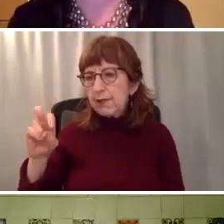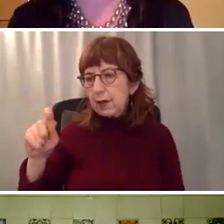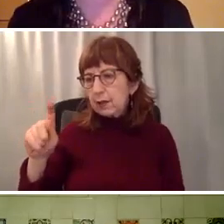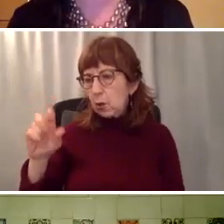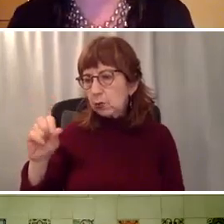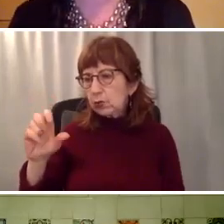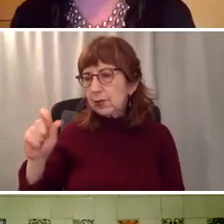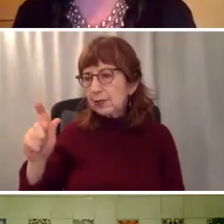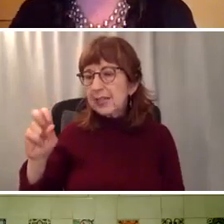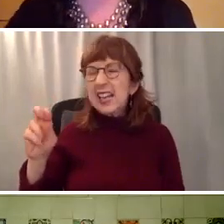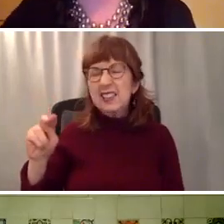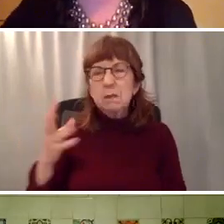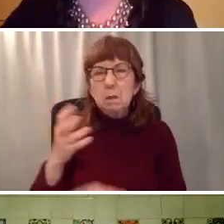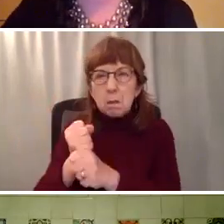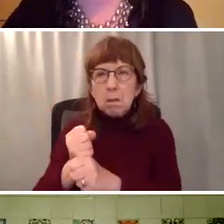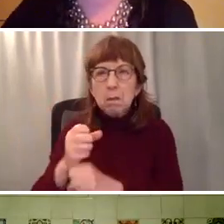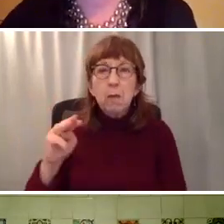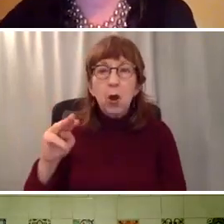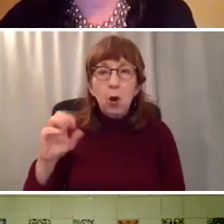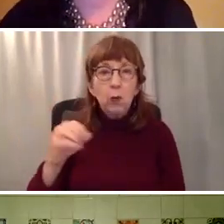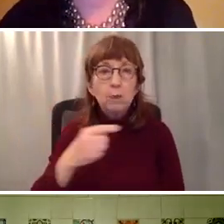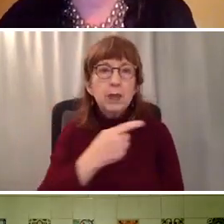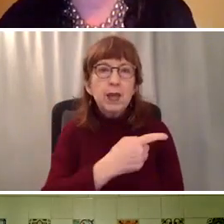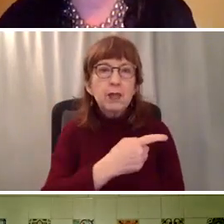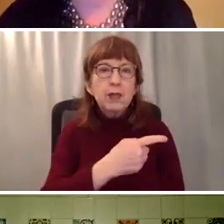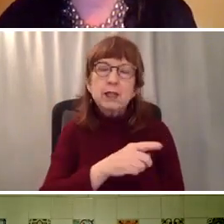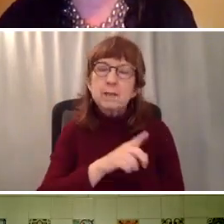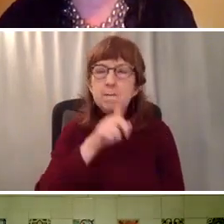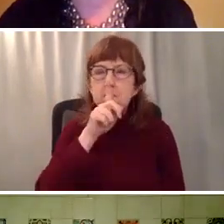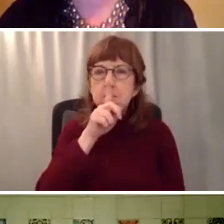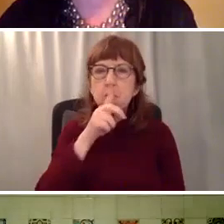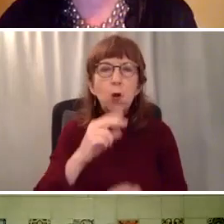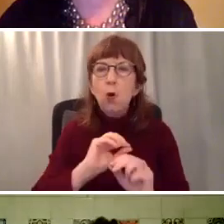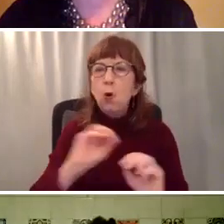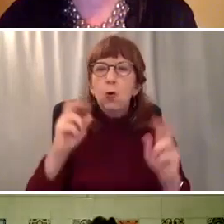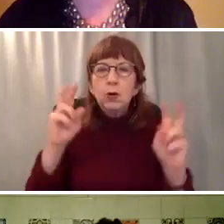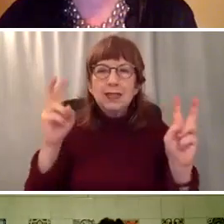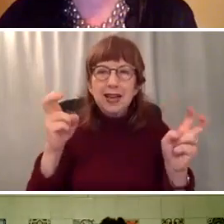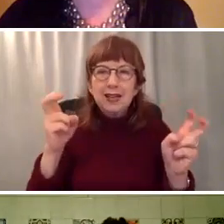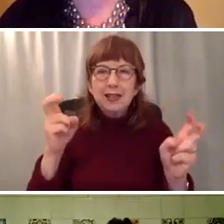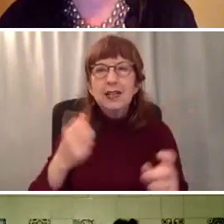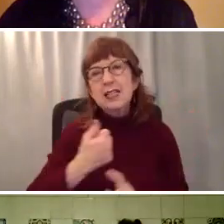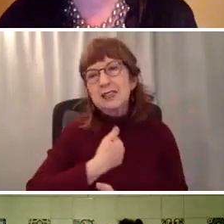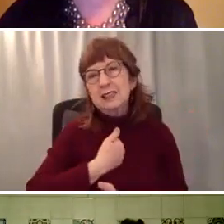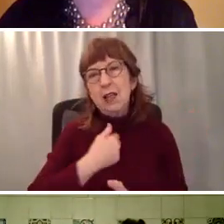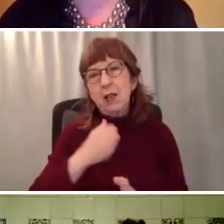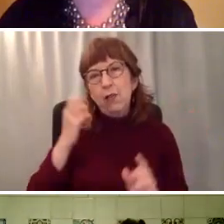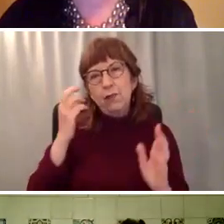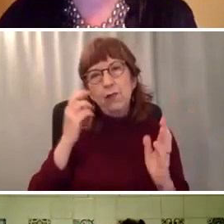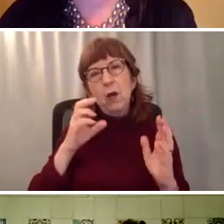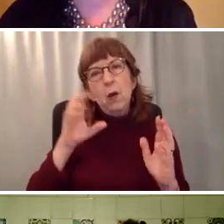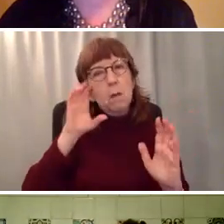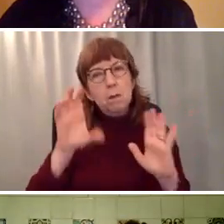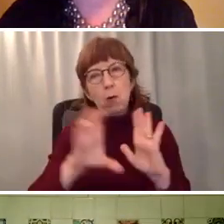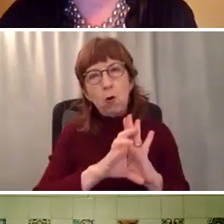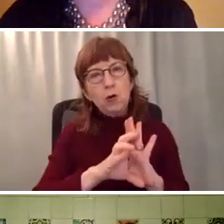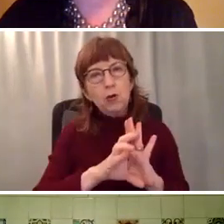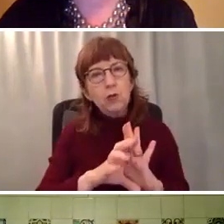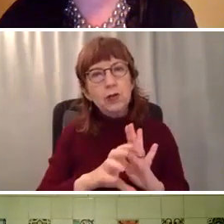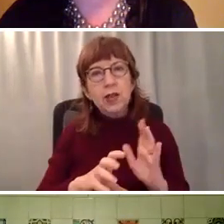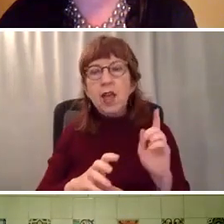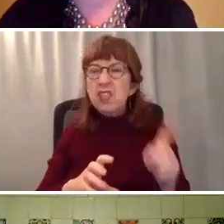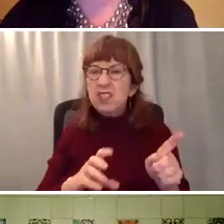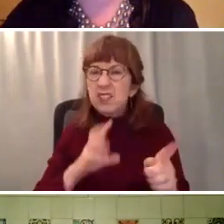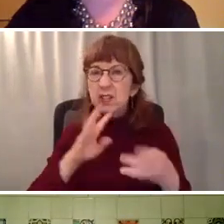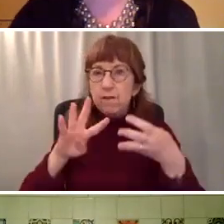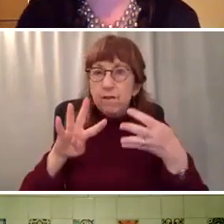I'm going to talk about this print's untitled self-portraits, quasi-title of Visit Me Your Small Madness. This is actually the